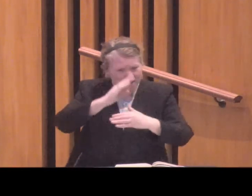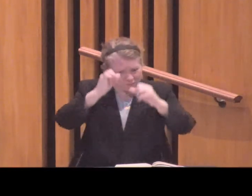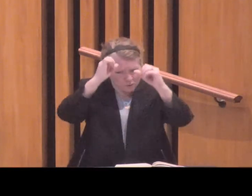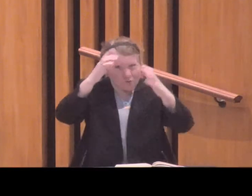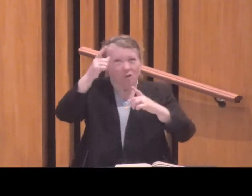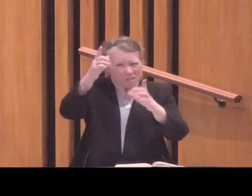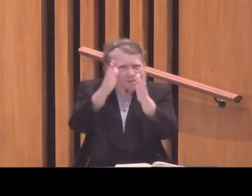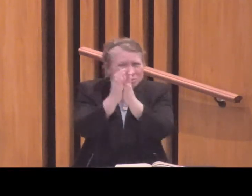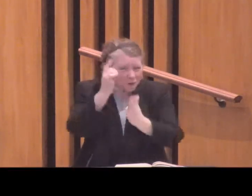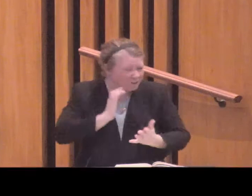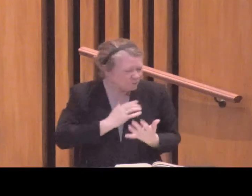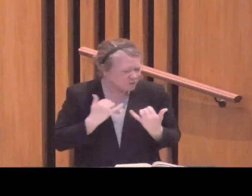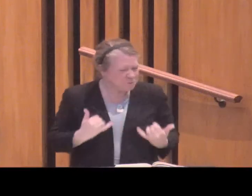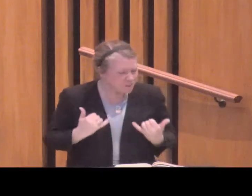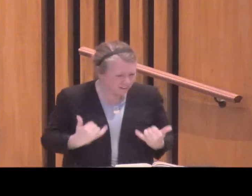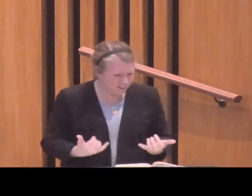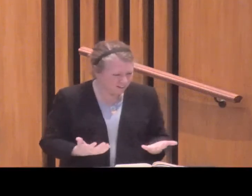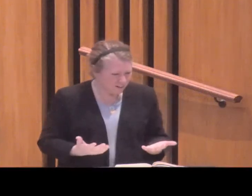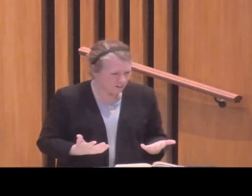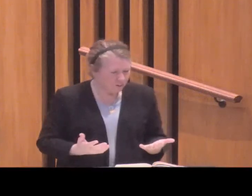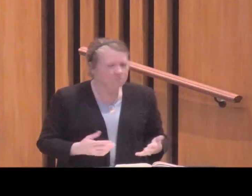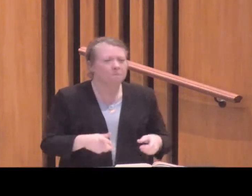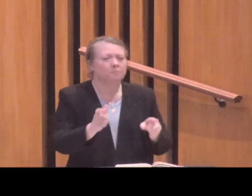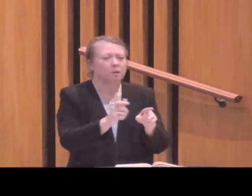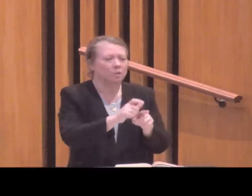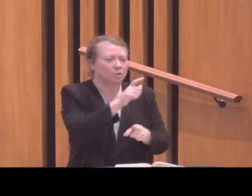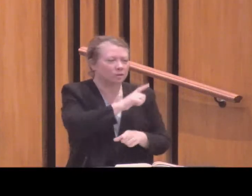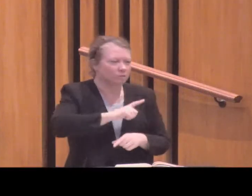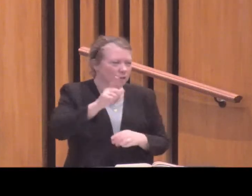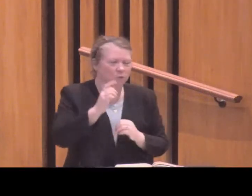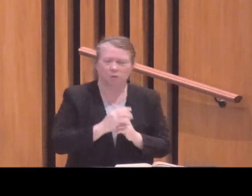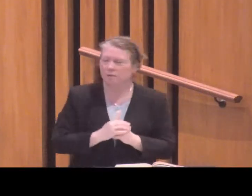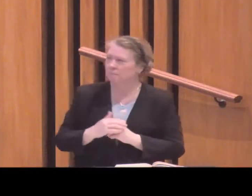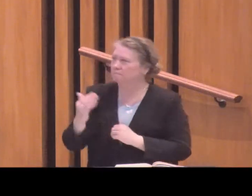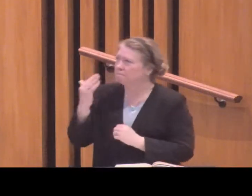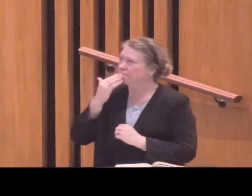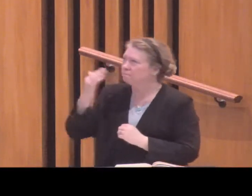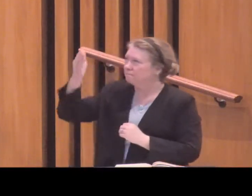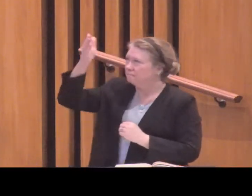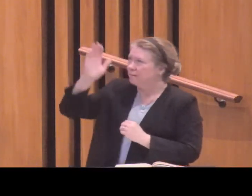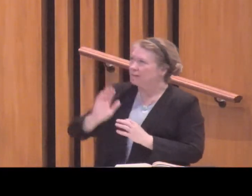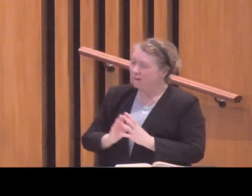indeed intercedes for us. The word of the Lord.